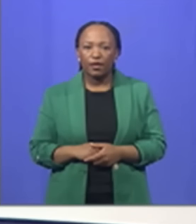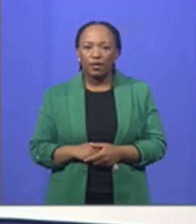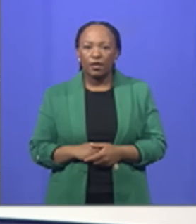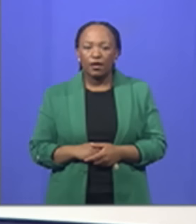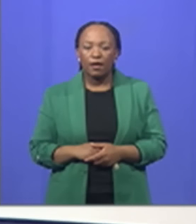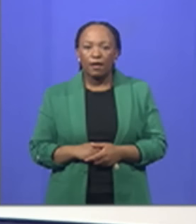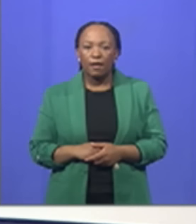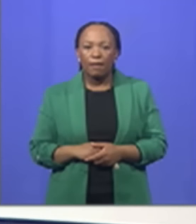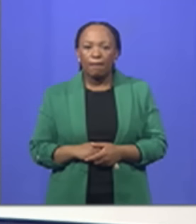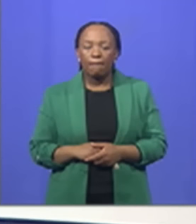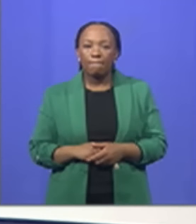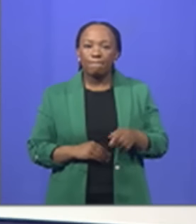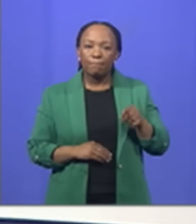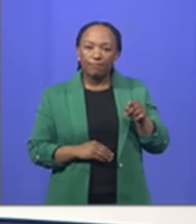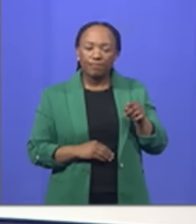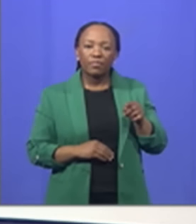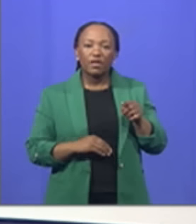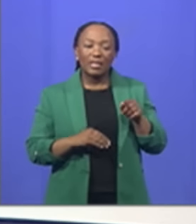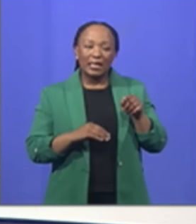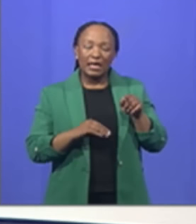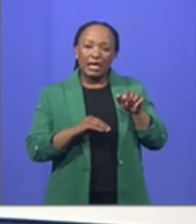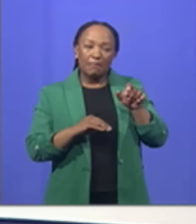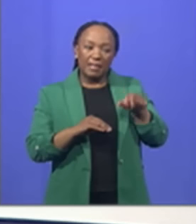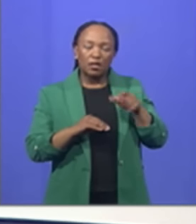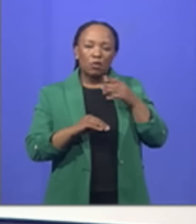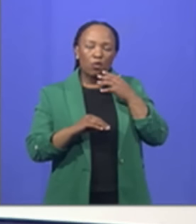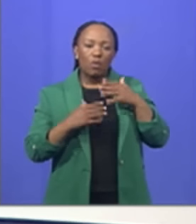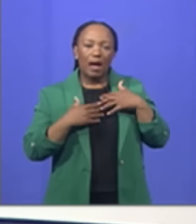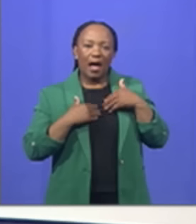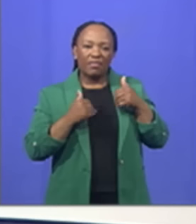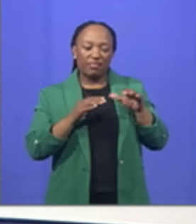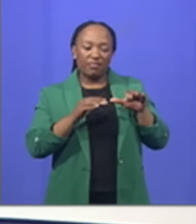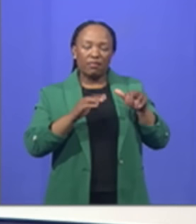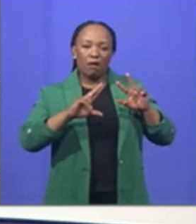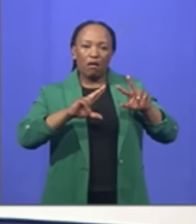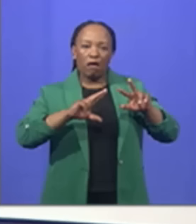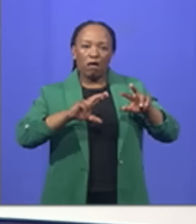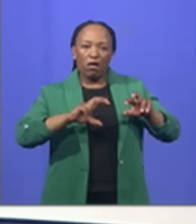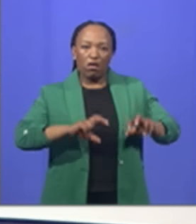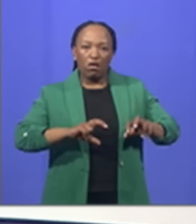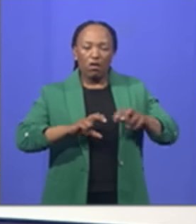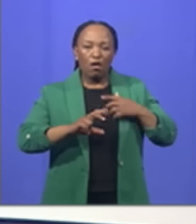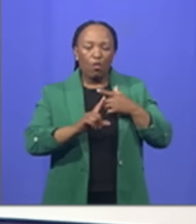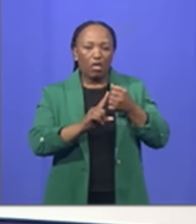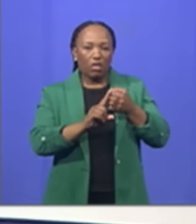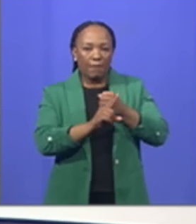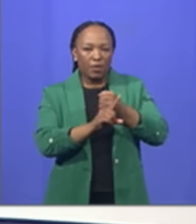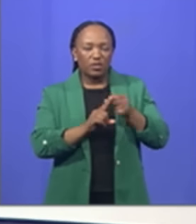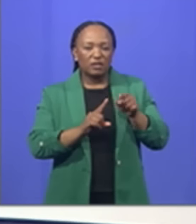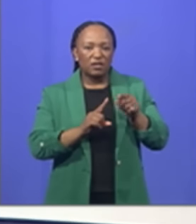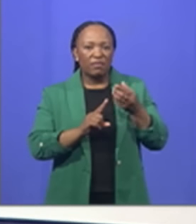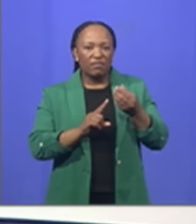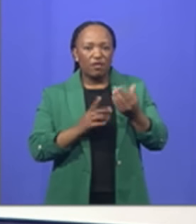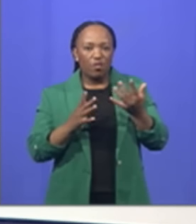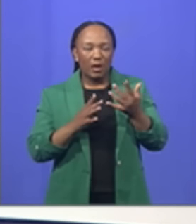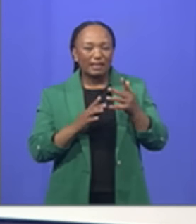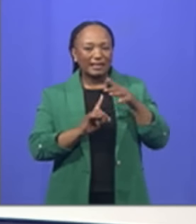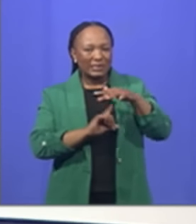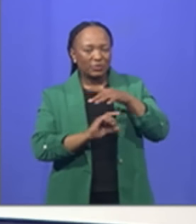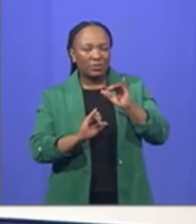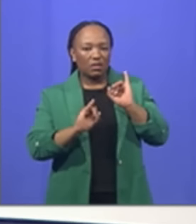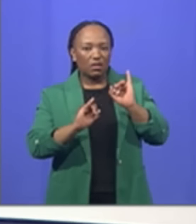Monamodi wa tša maphelo o hweditše gore a go bohlatse bja bomphenyashilo mošomong go hloriswa le maemo a wa sadišego diwela a